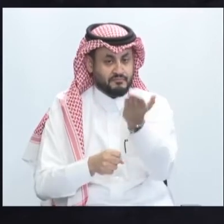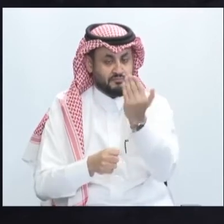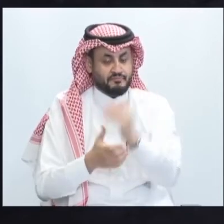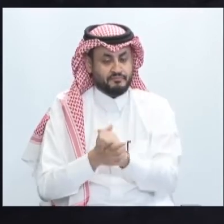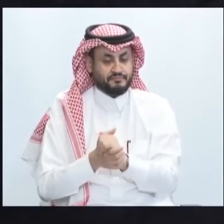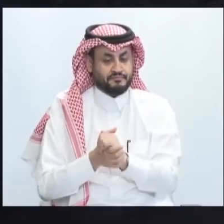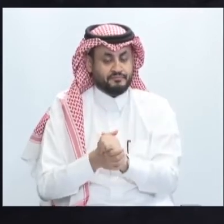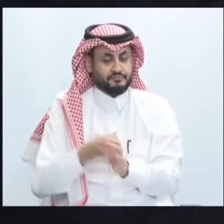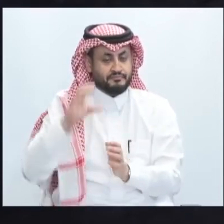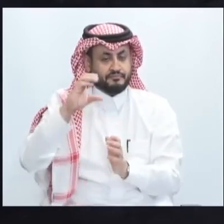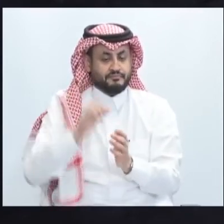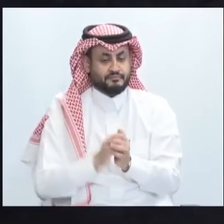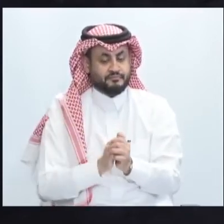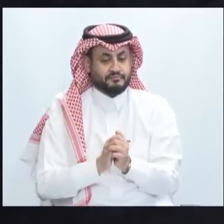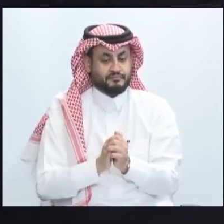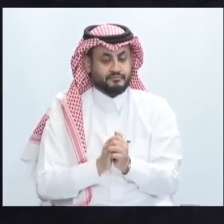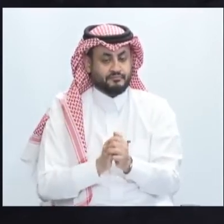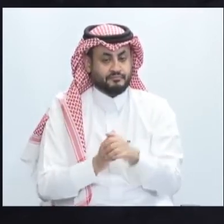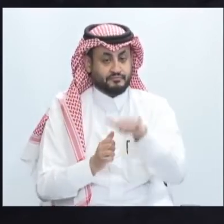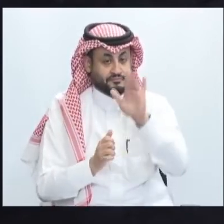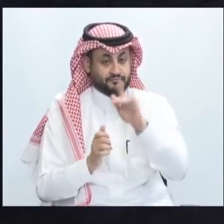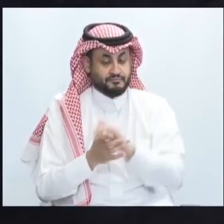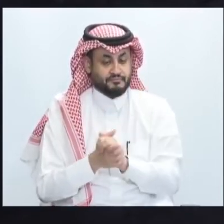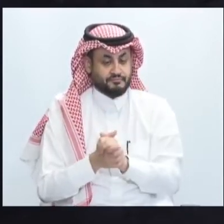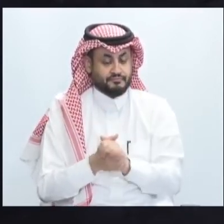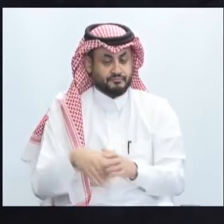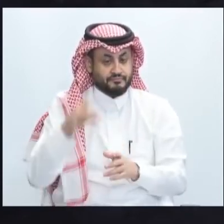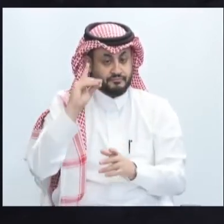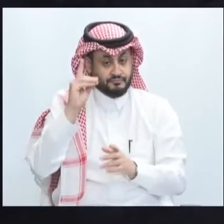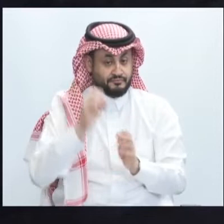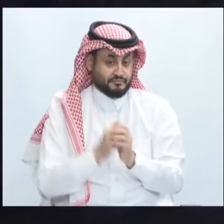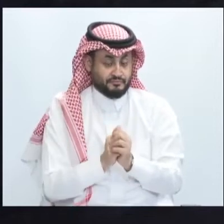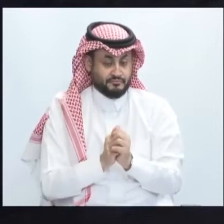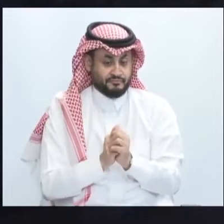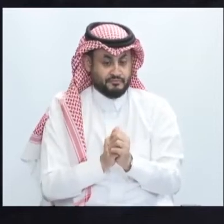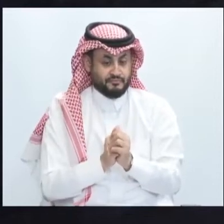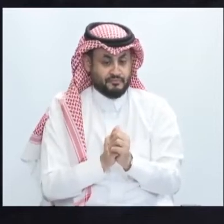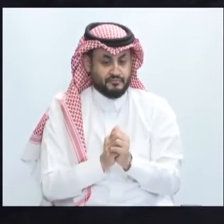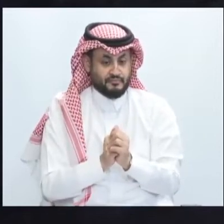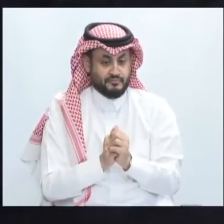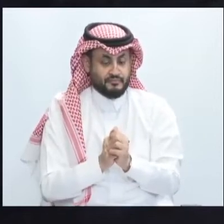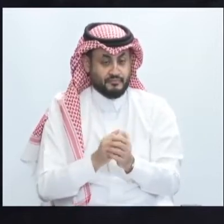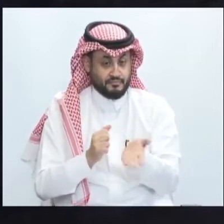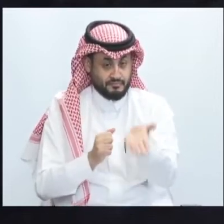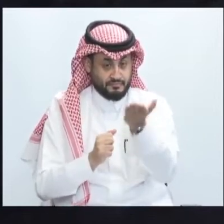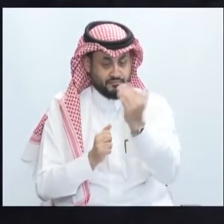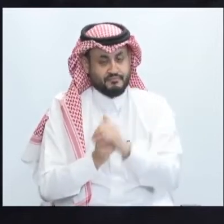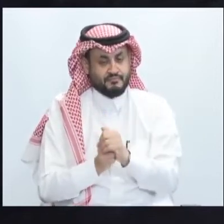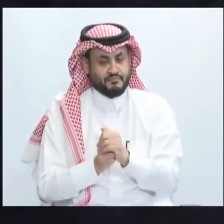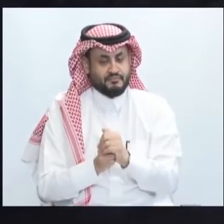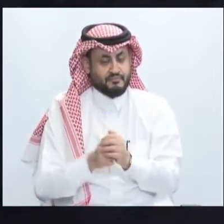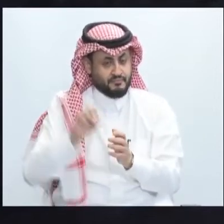B. C. Sit down. Excellent. D. Yes, stand up.